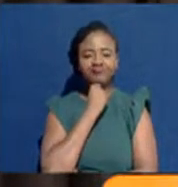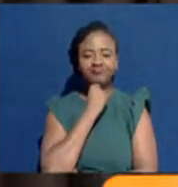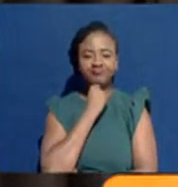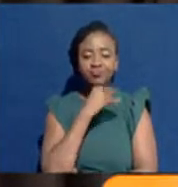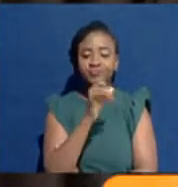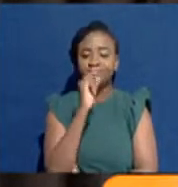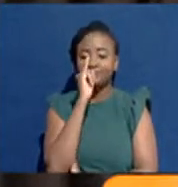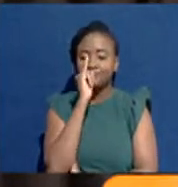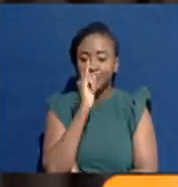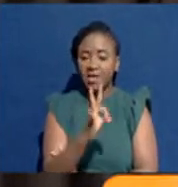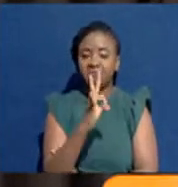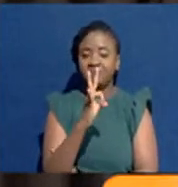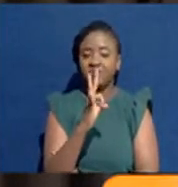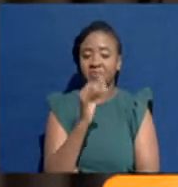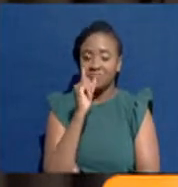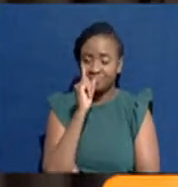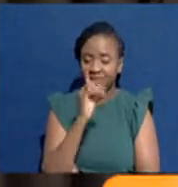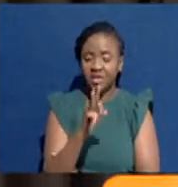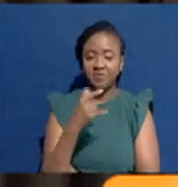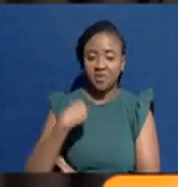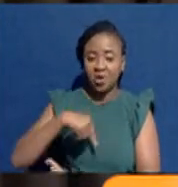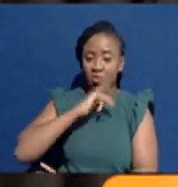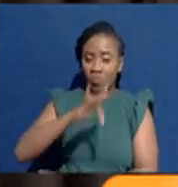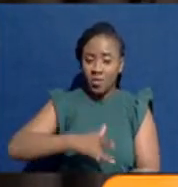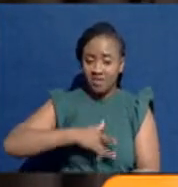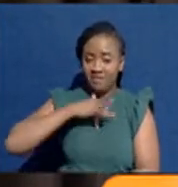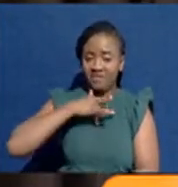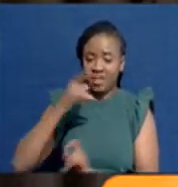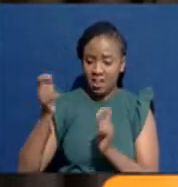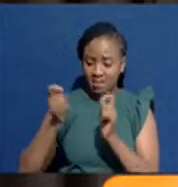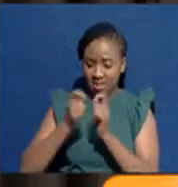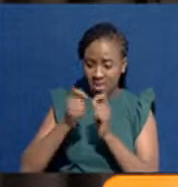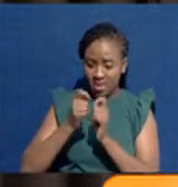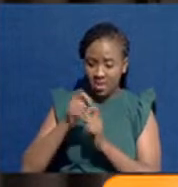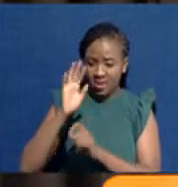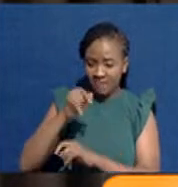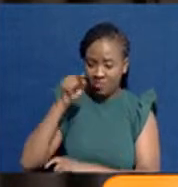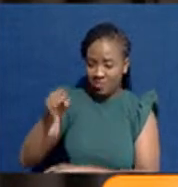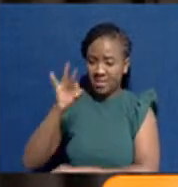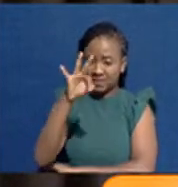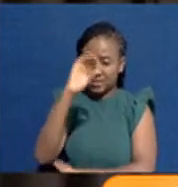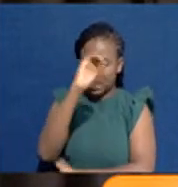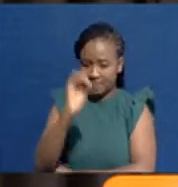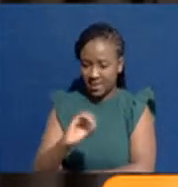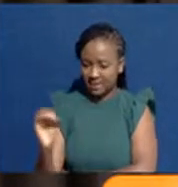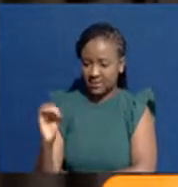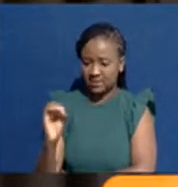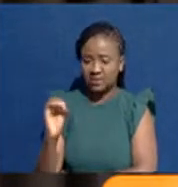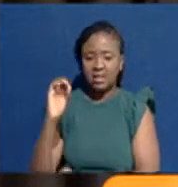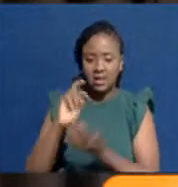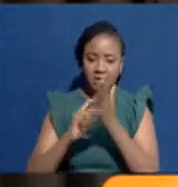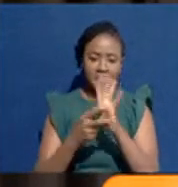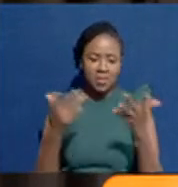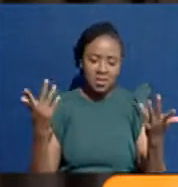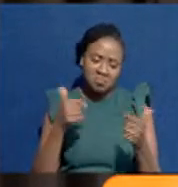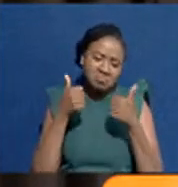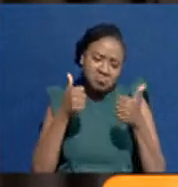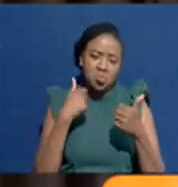we feel the pain of the 3%, then it's because we are